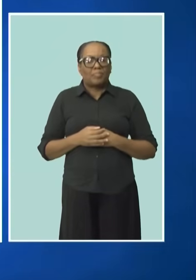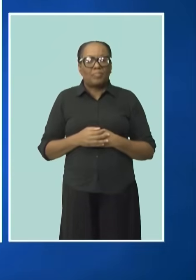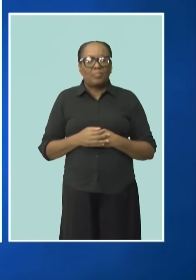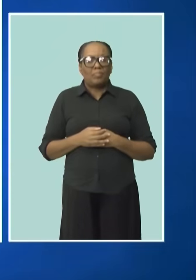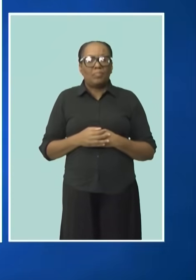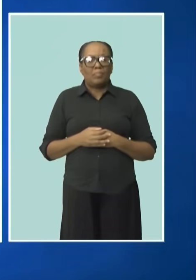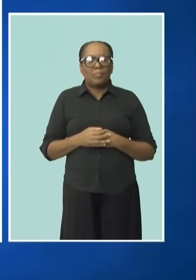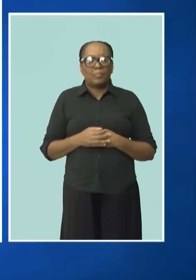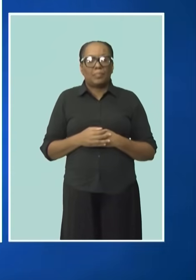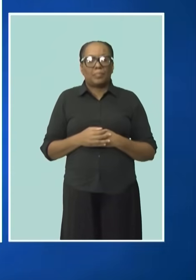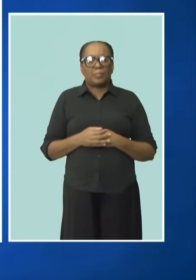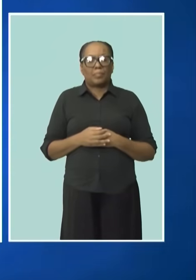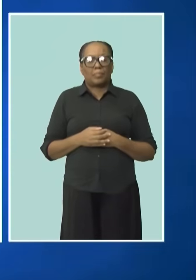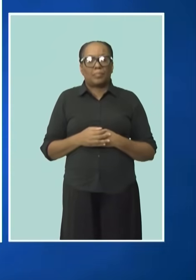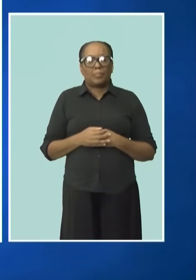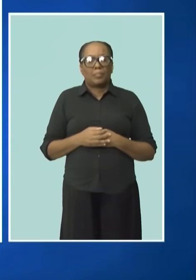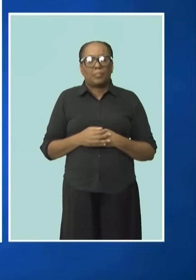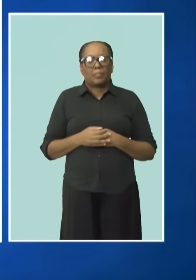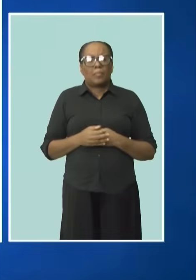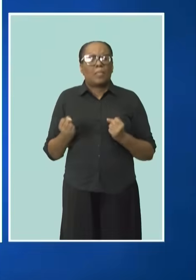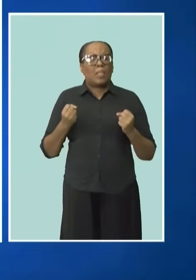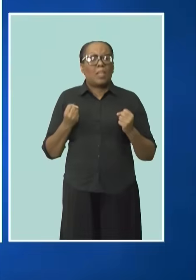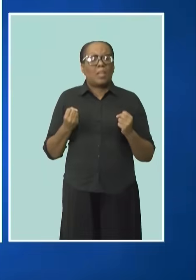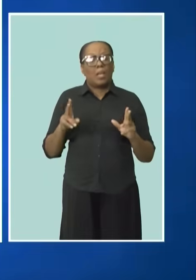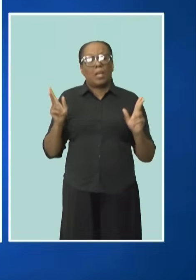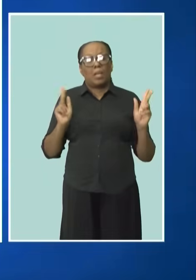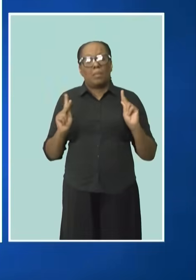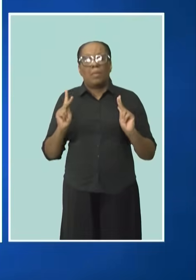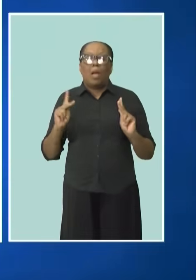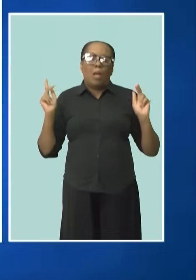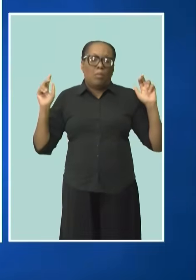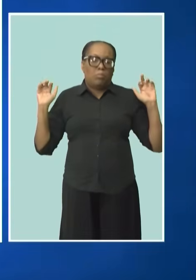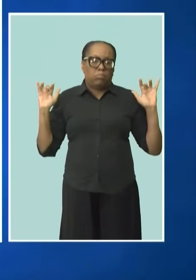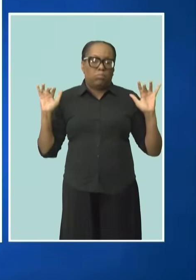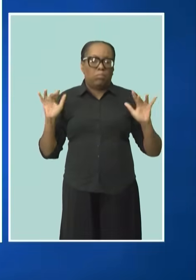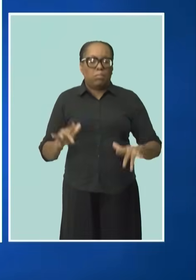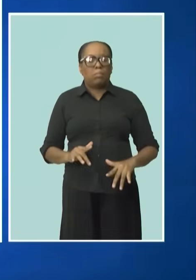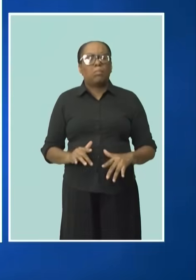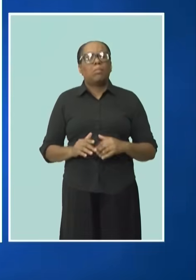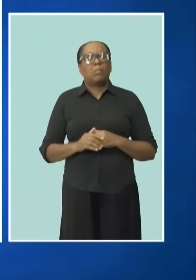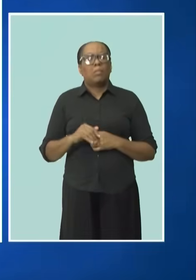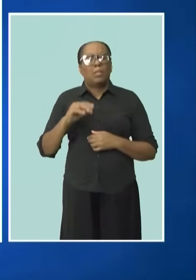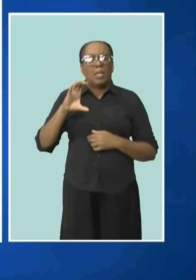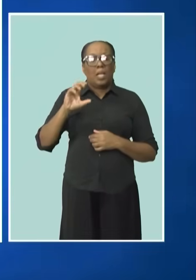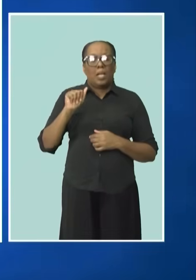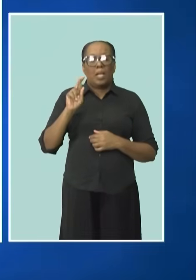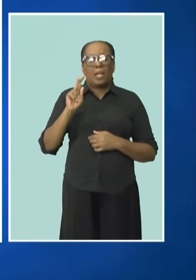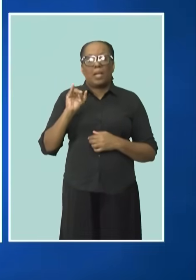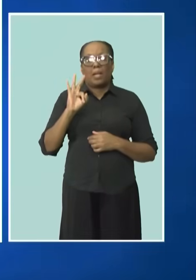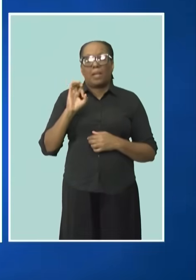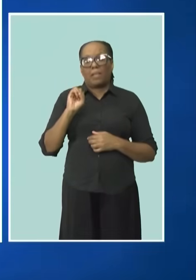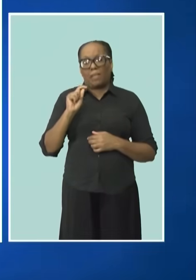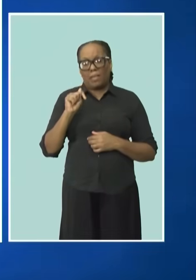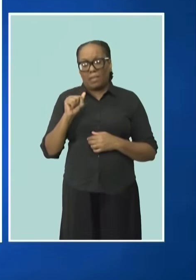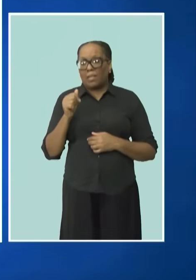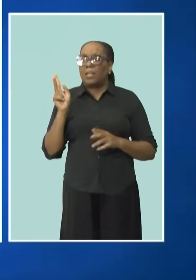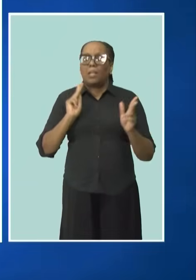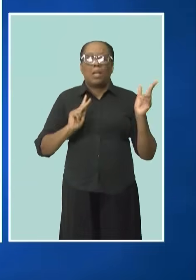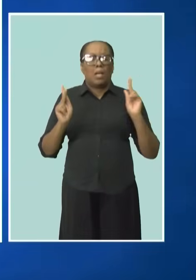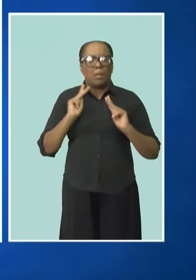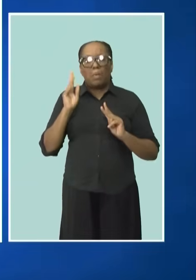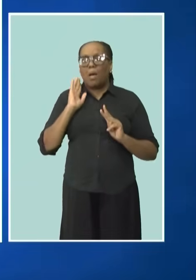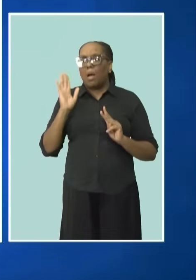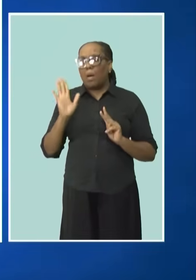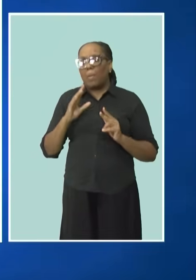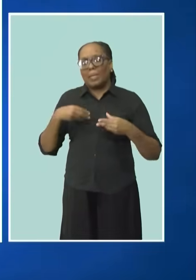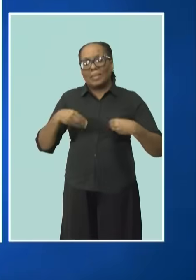of the amount of persons who will be visiting from Carifesta. It's an opportunity for them to make some money, and of course, it is